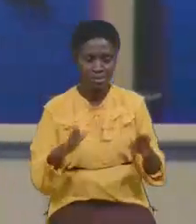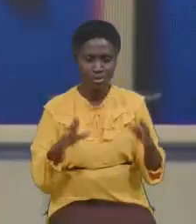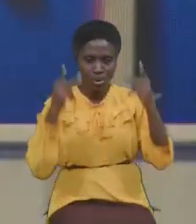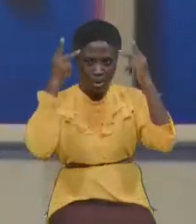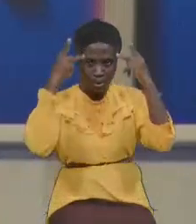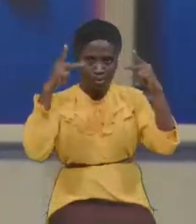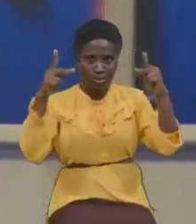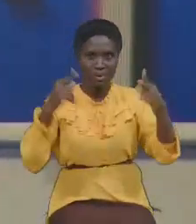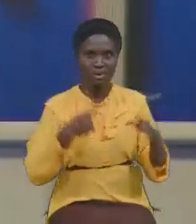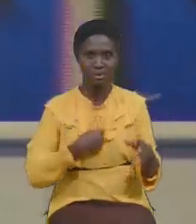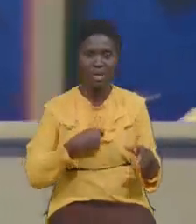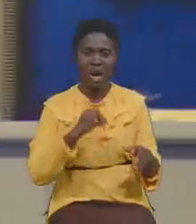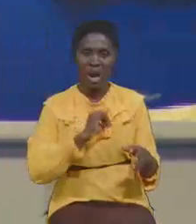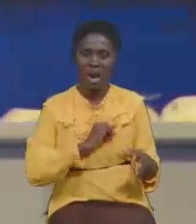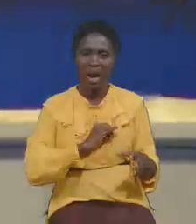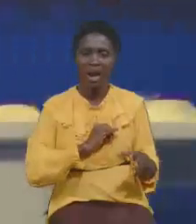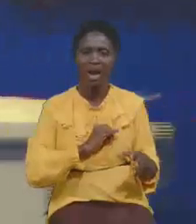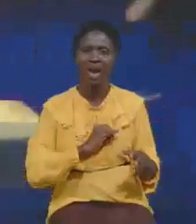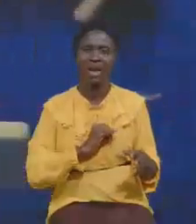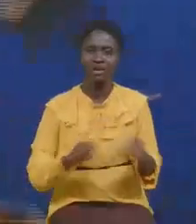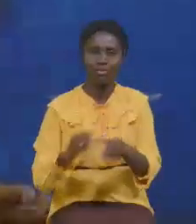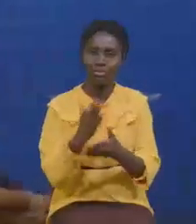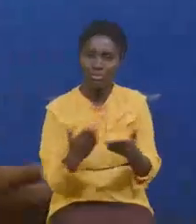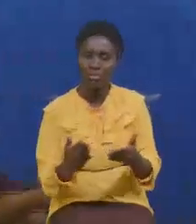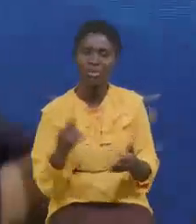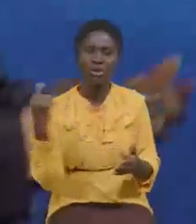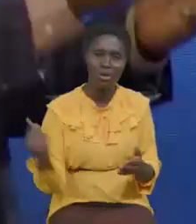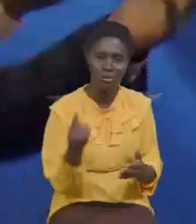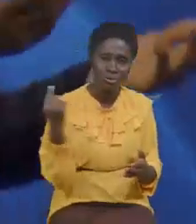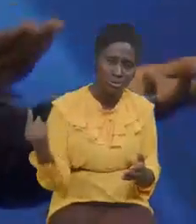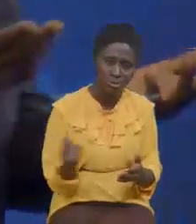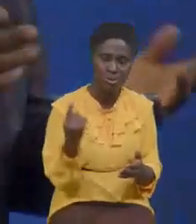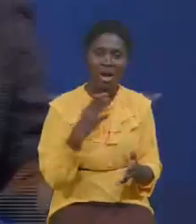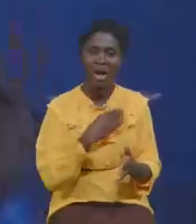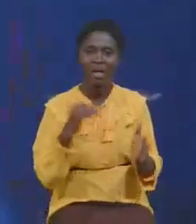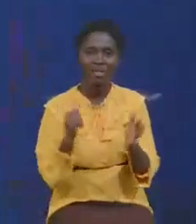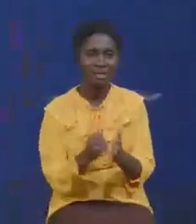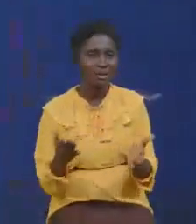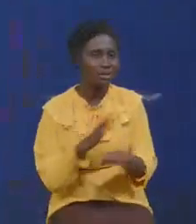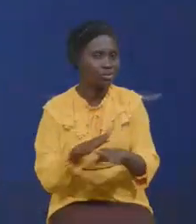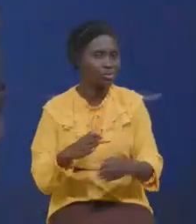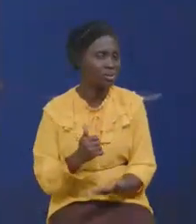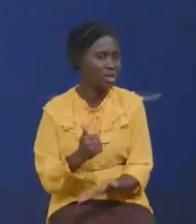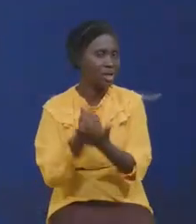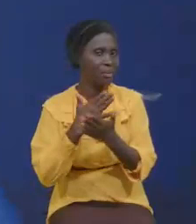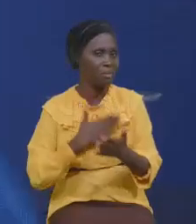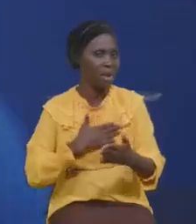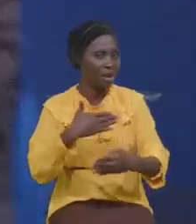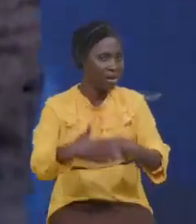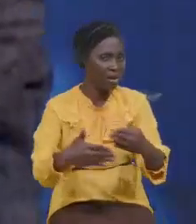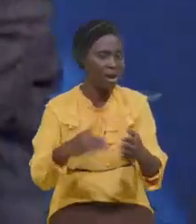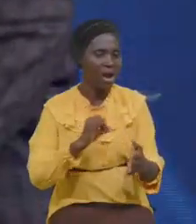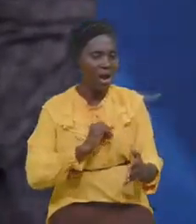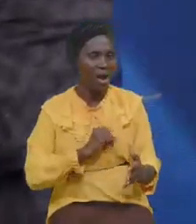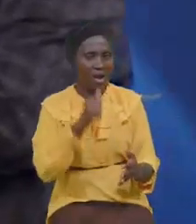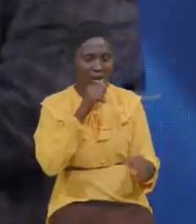something and the thing did not help my progress. I've been doing something and the